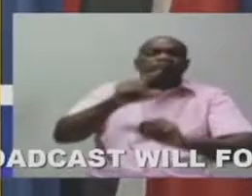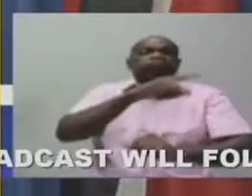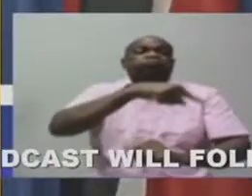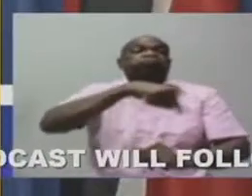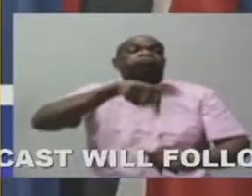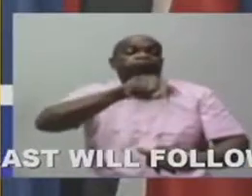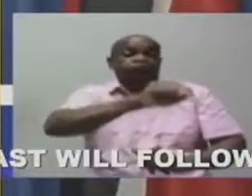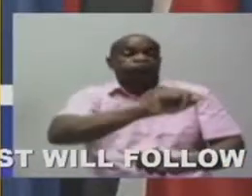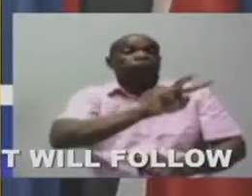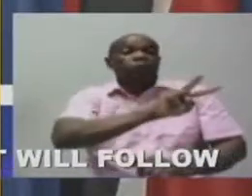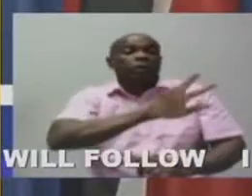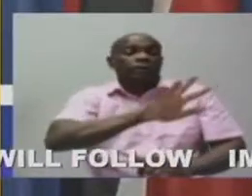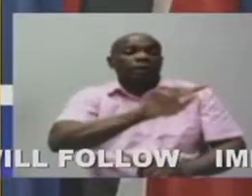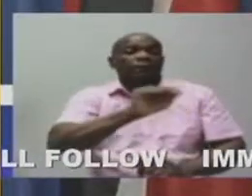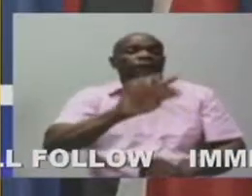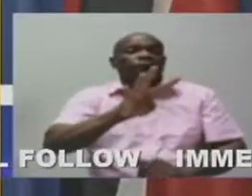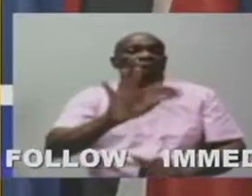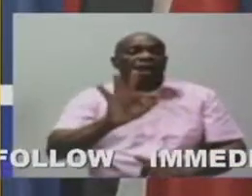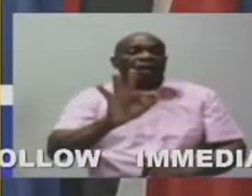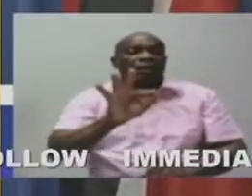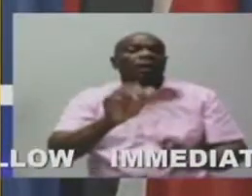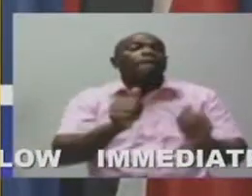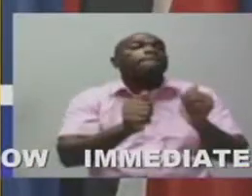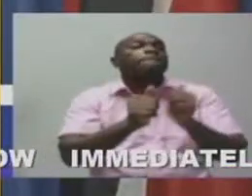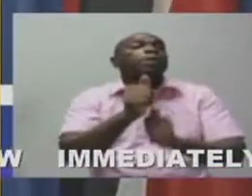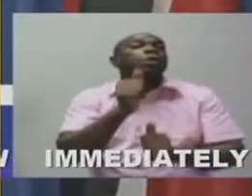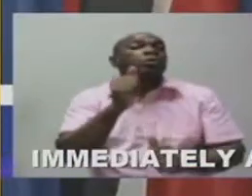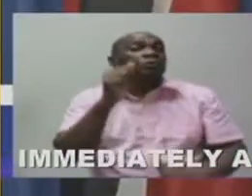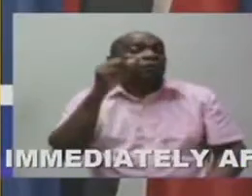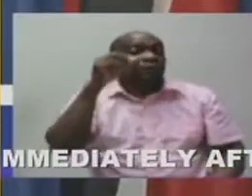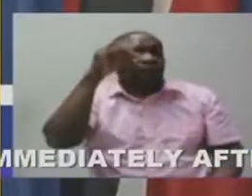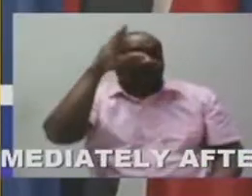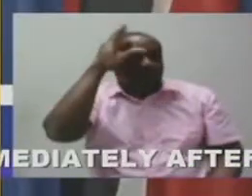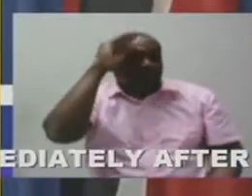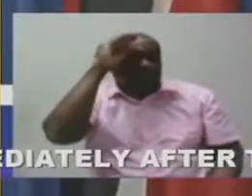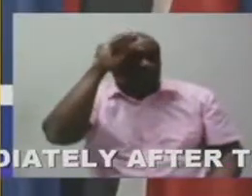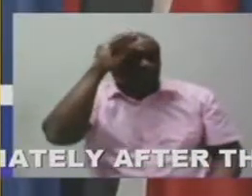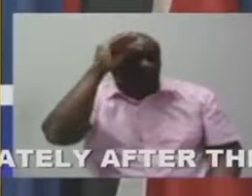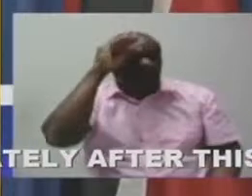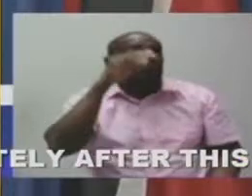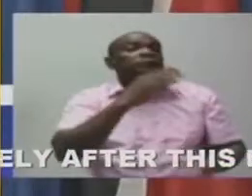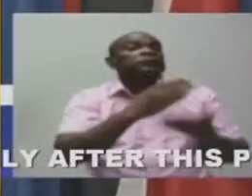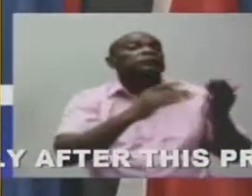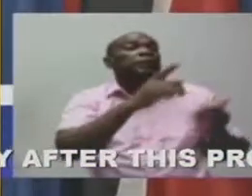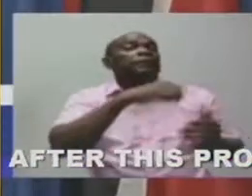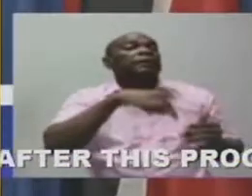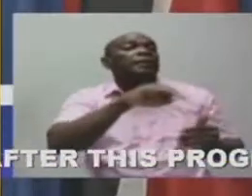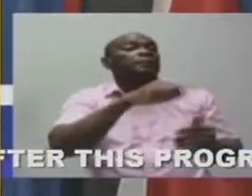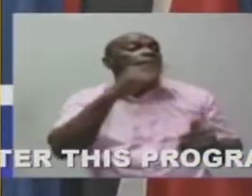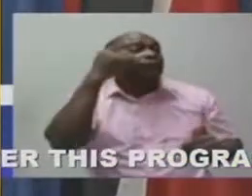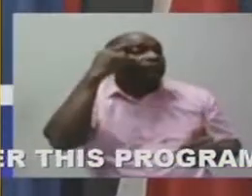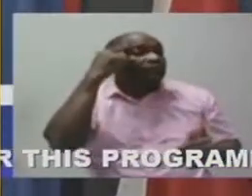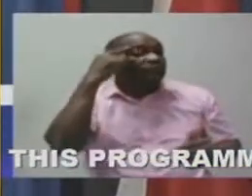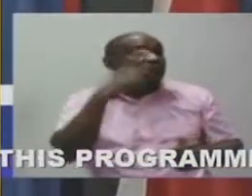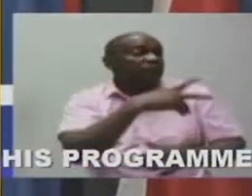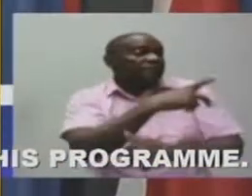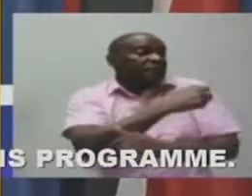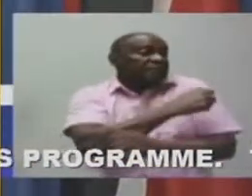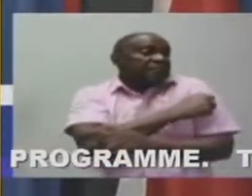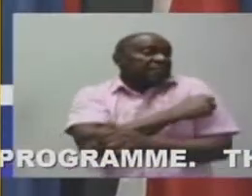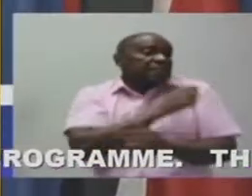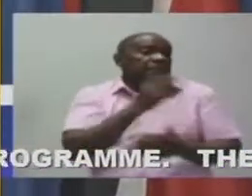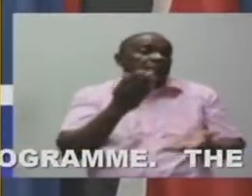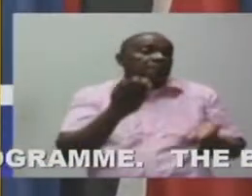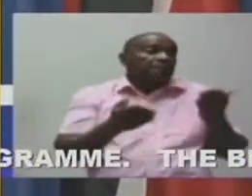of those persons are male and they have reasons to suspect that they could be affected by the vaccine,